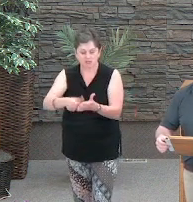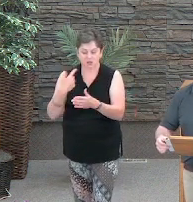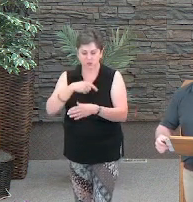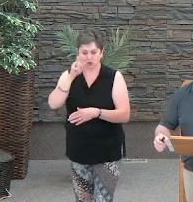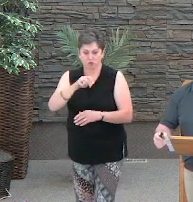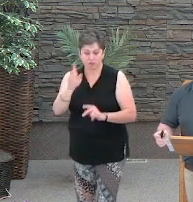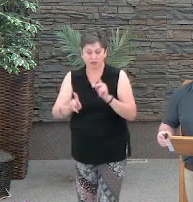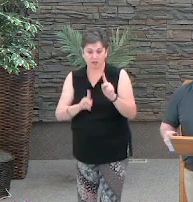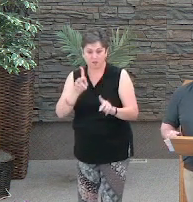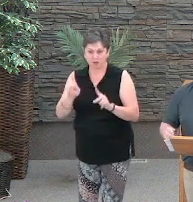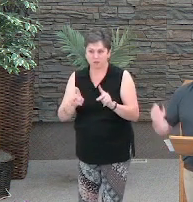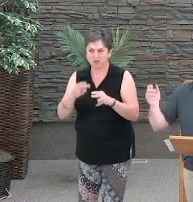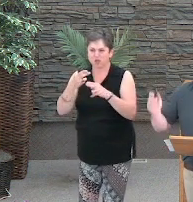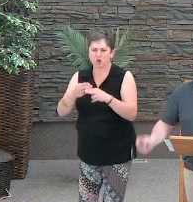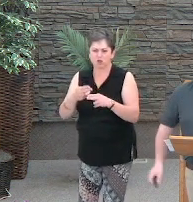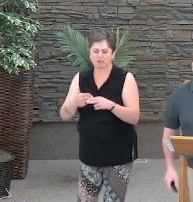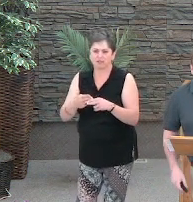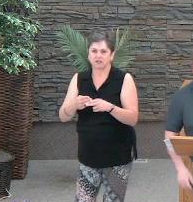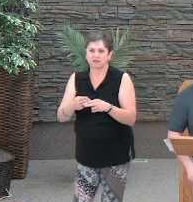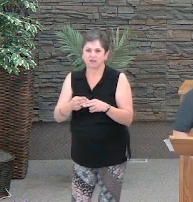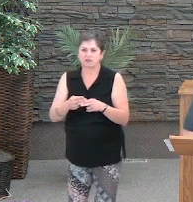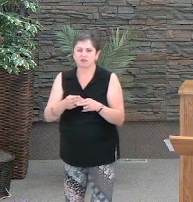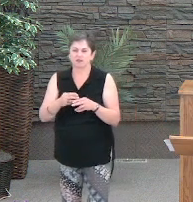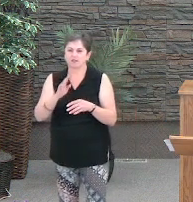should be a people. He calls it,